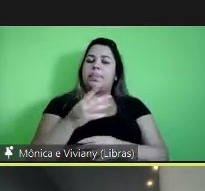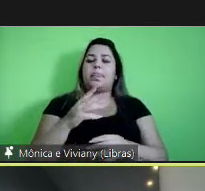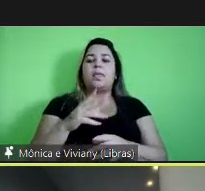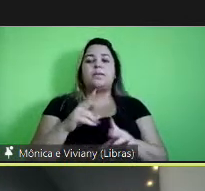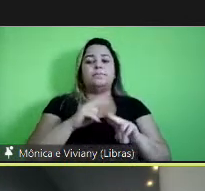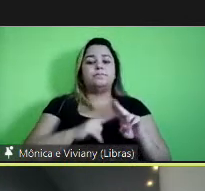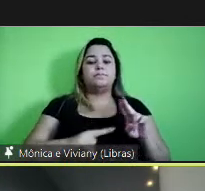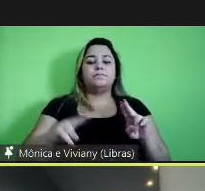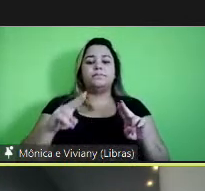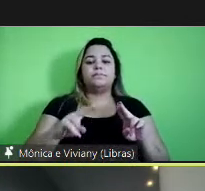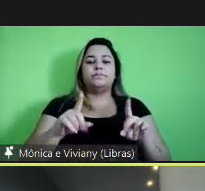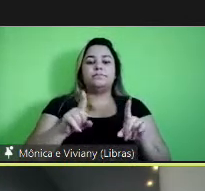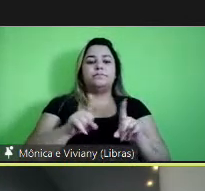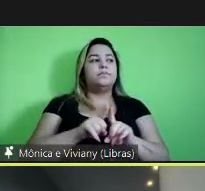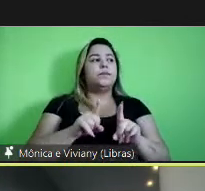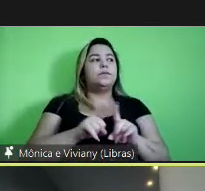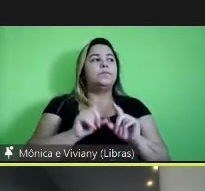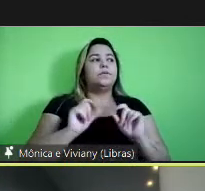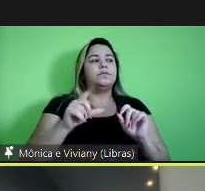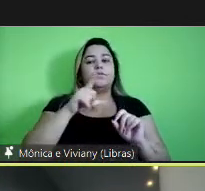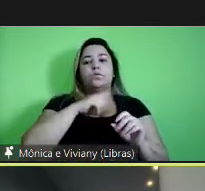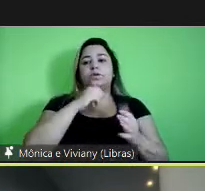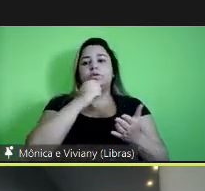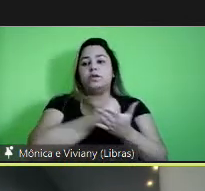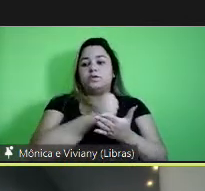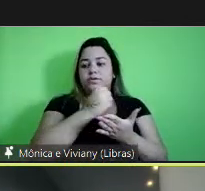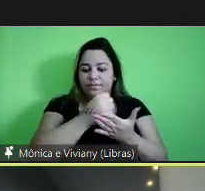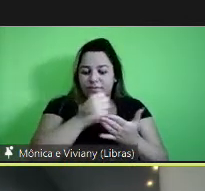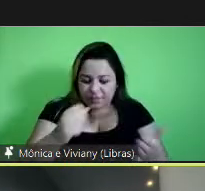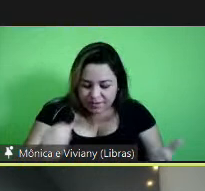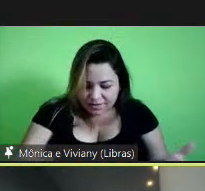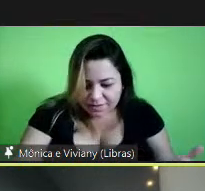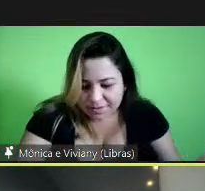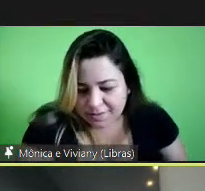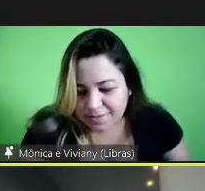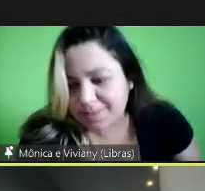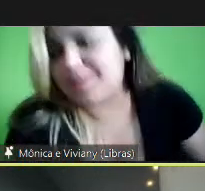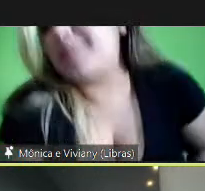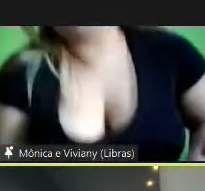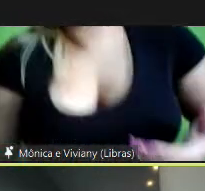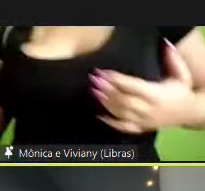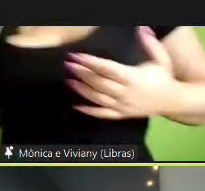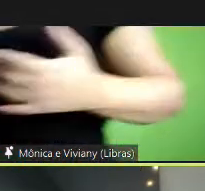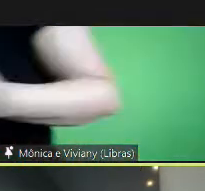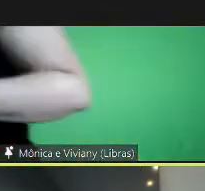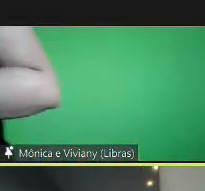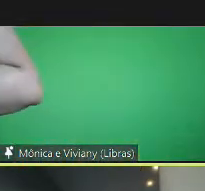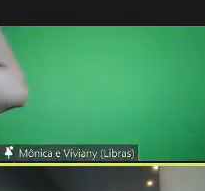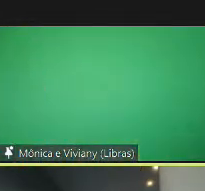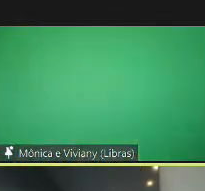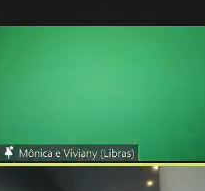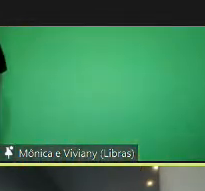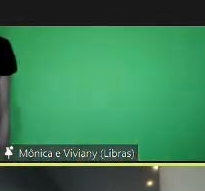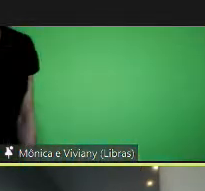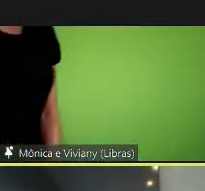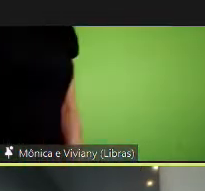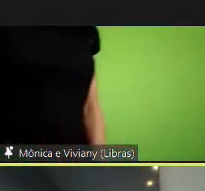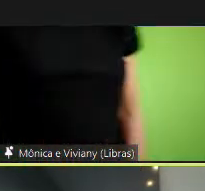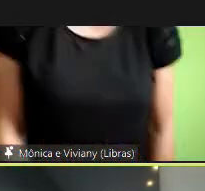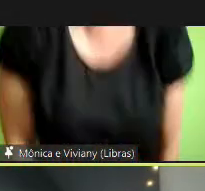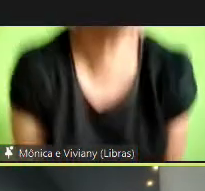we developed recipes along with the University of Paraná. There were some specialists that were